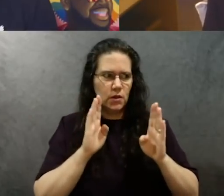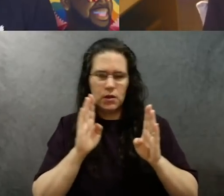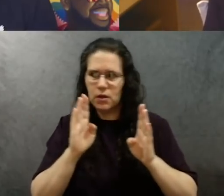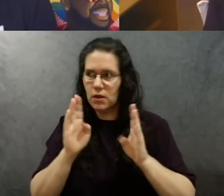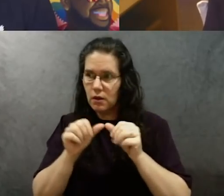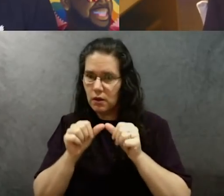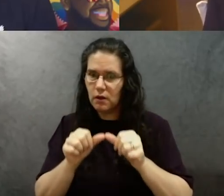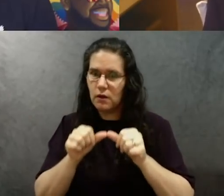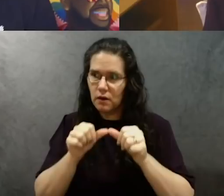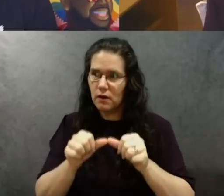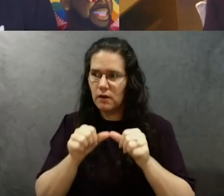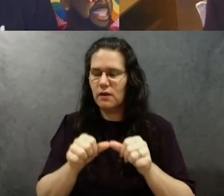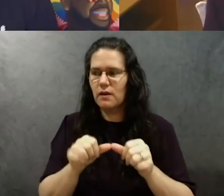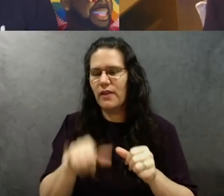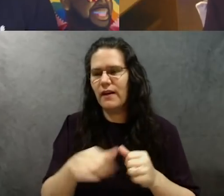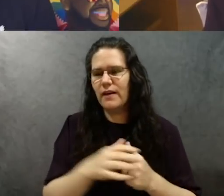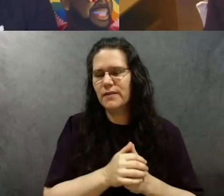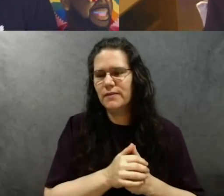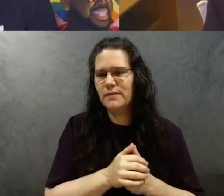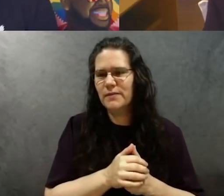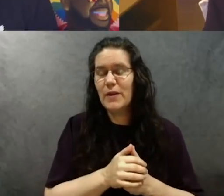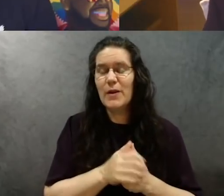me a little about how you're working.